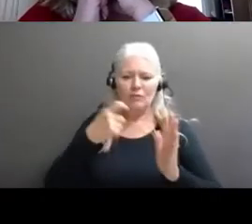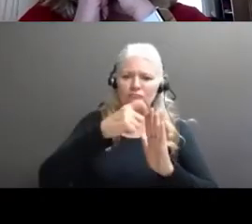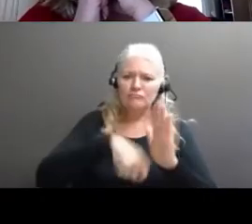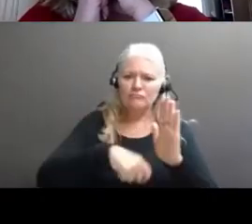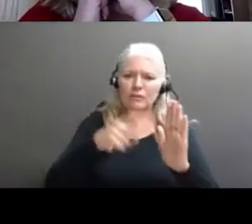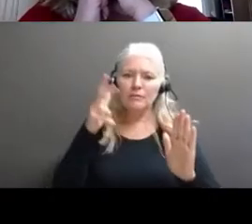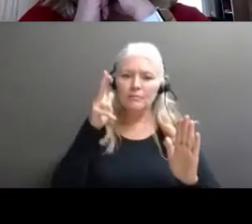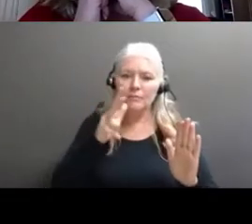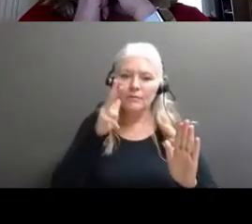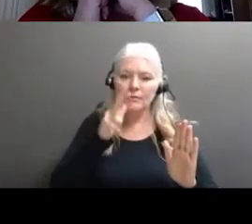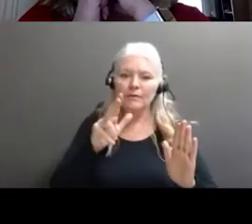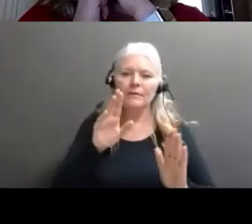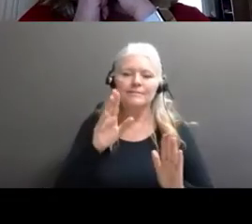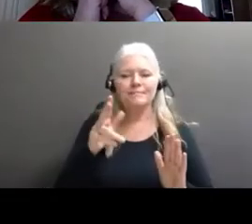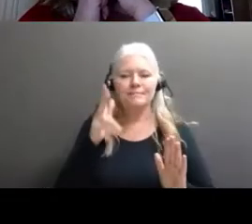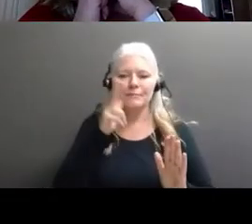say?